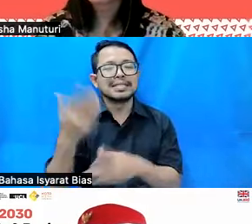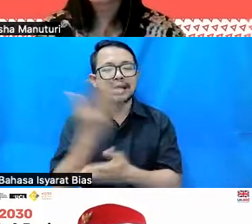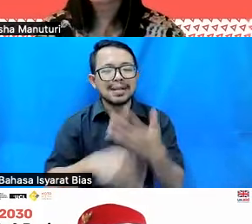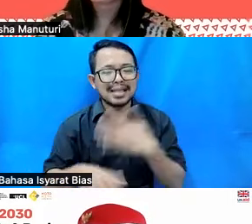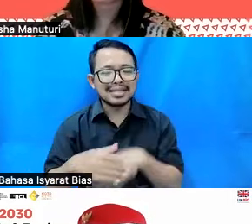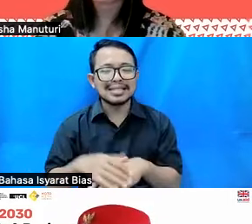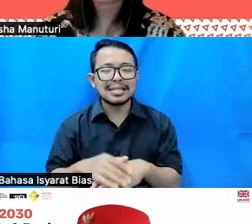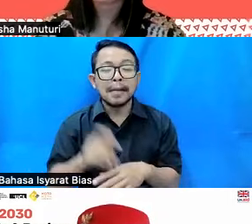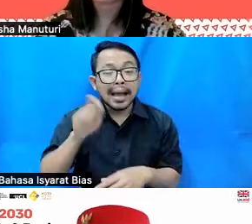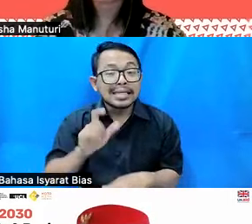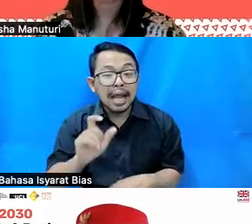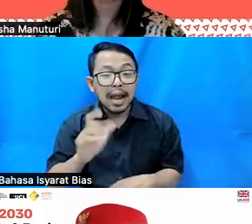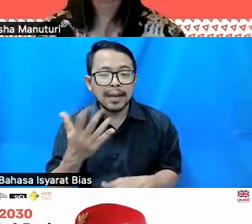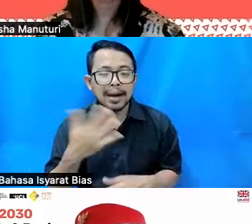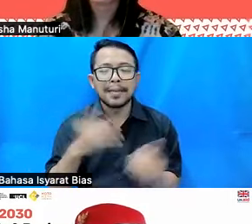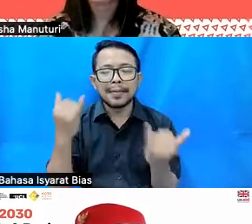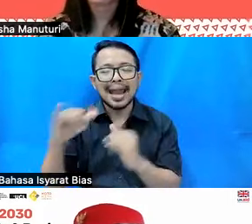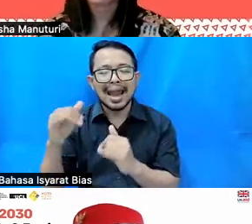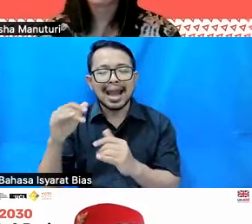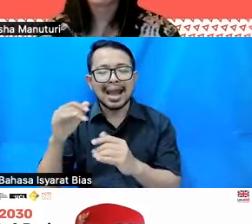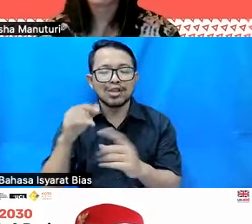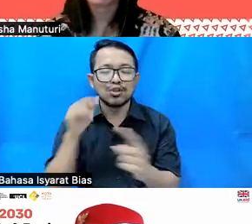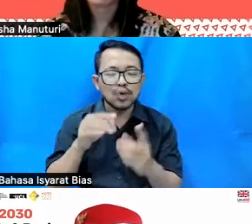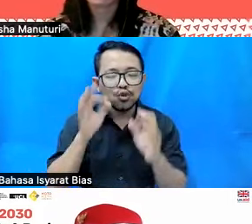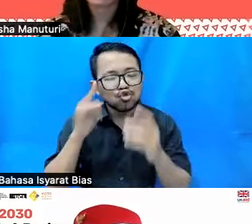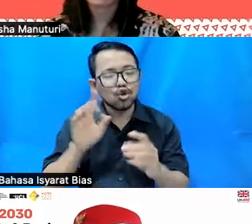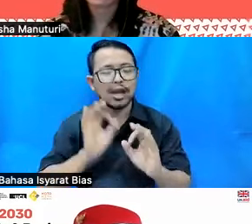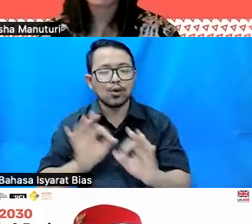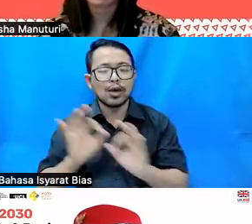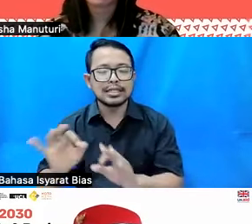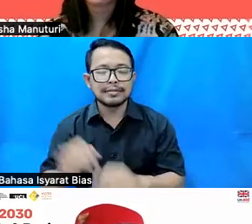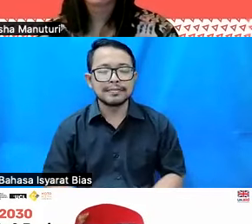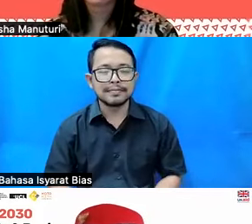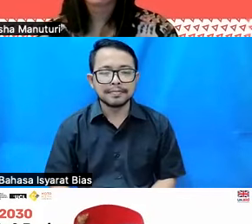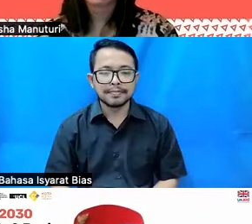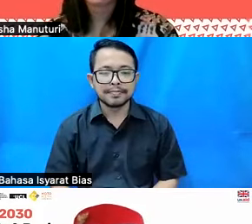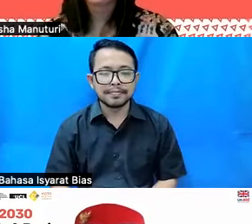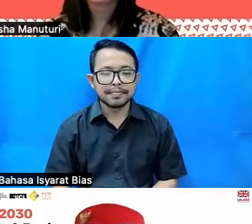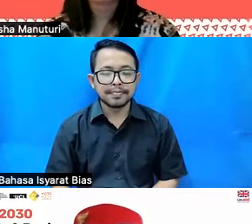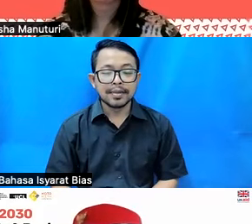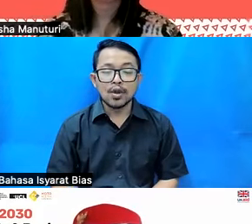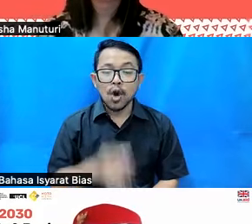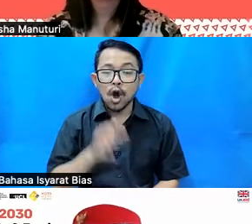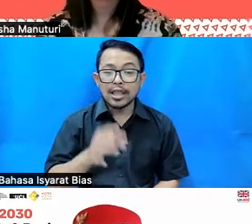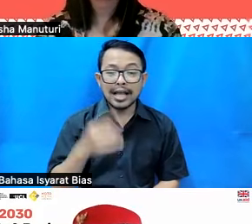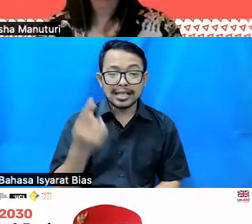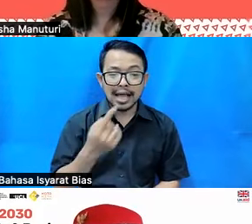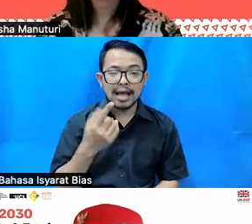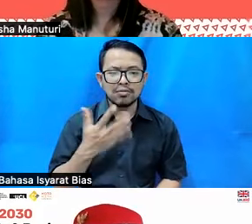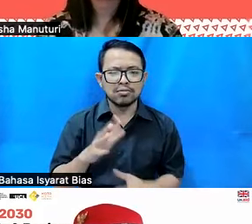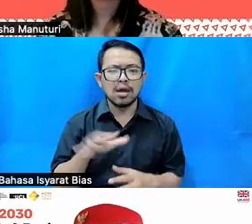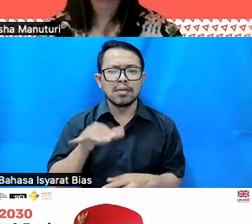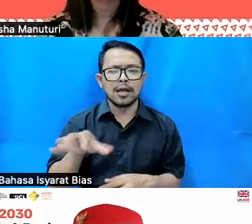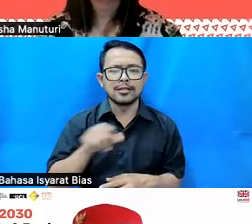persons with disabilities through educative games and participatory games. Now, along with the local stakeholders, Kota